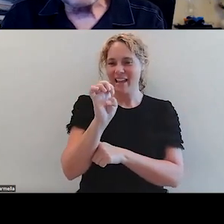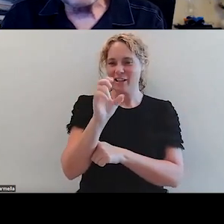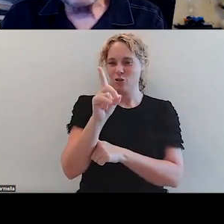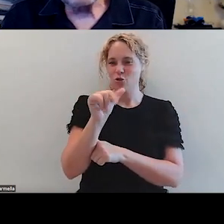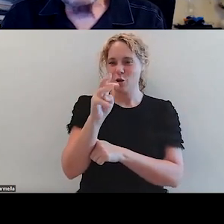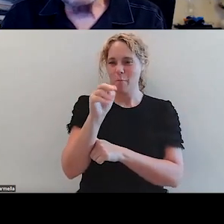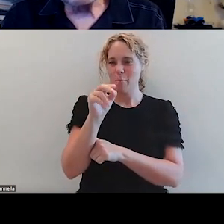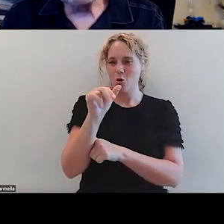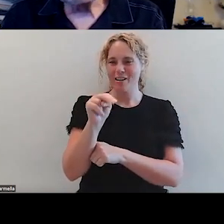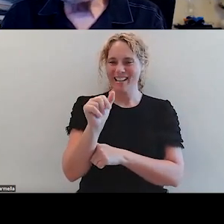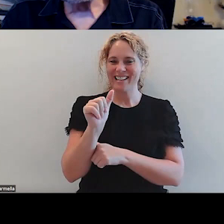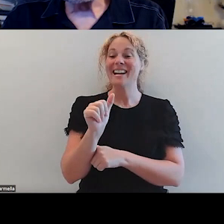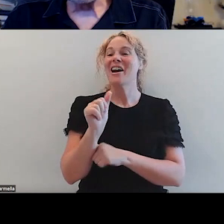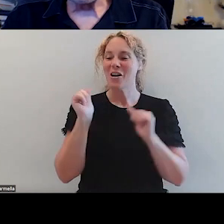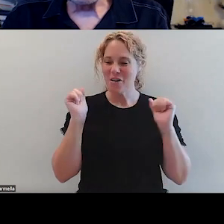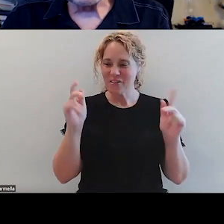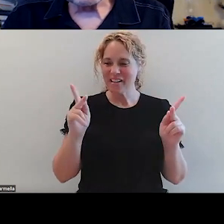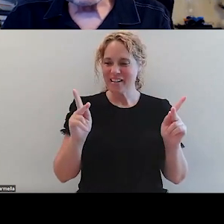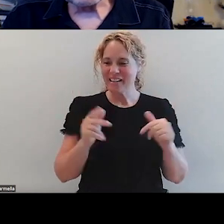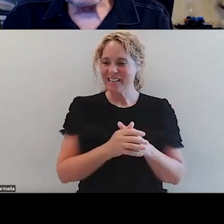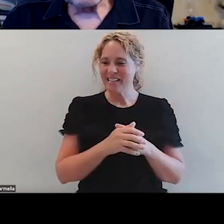all right, A, eudaimonia.